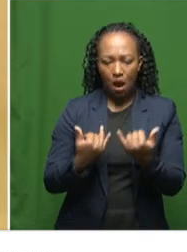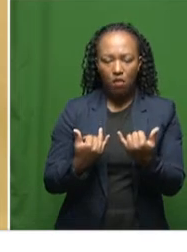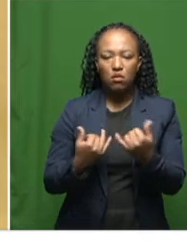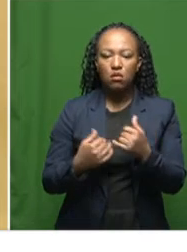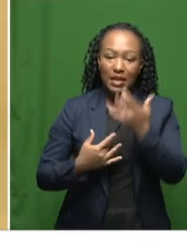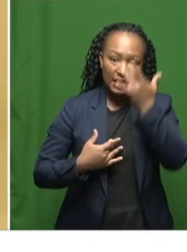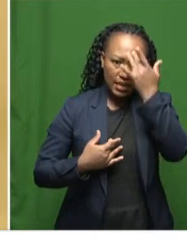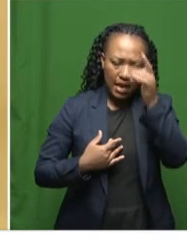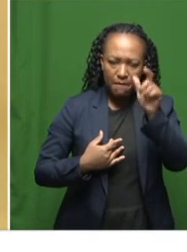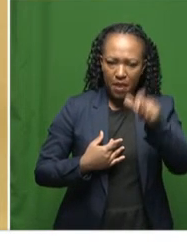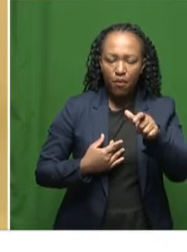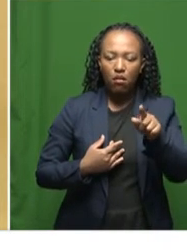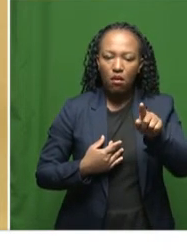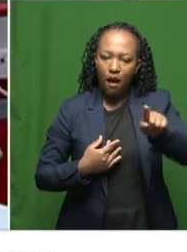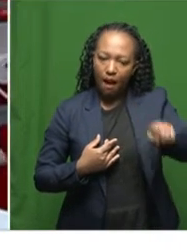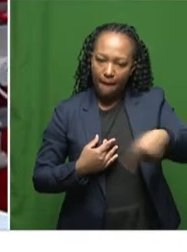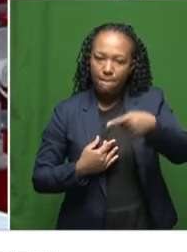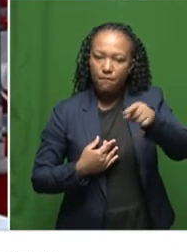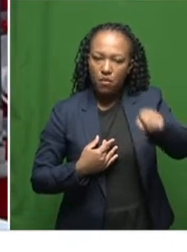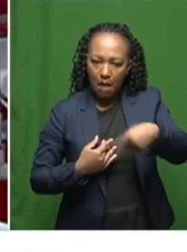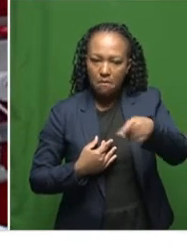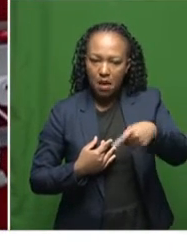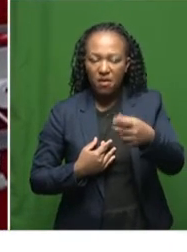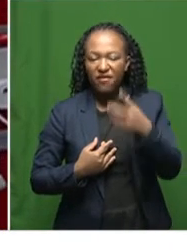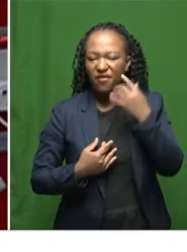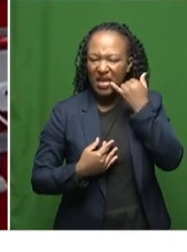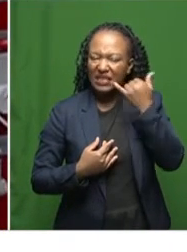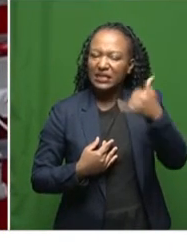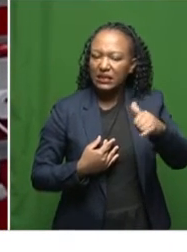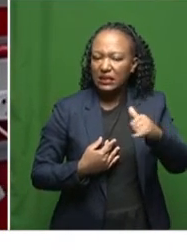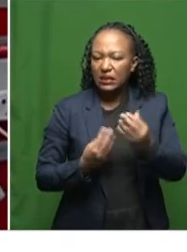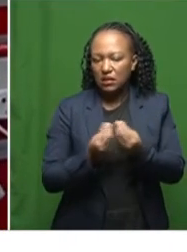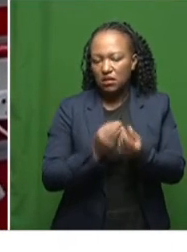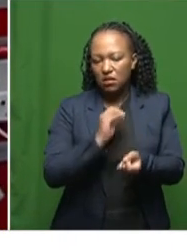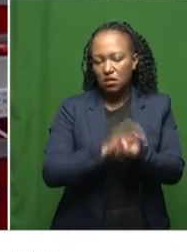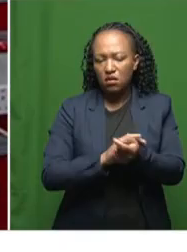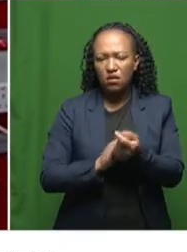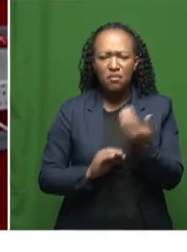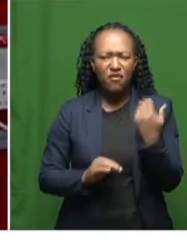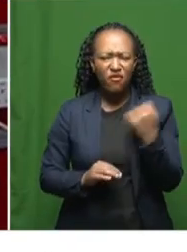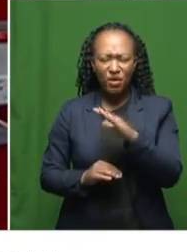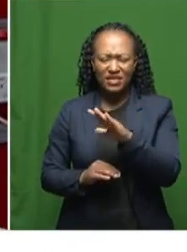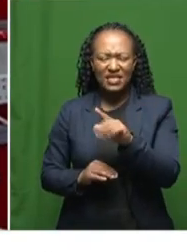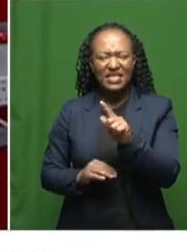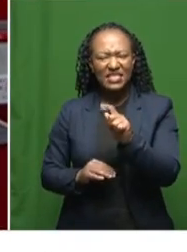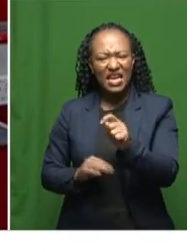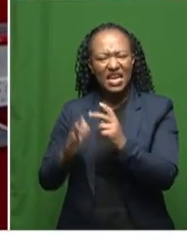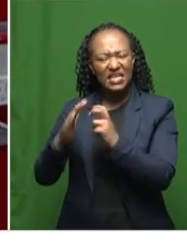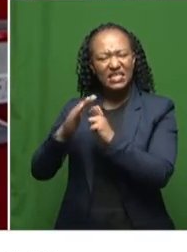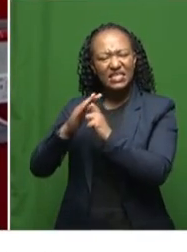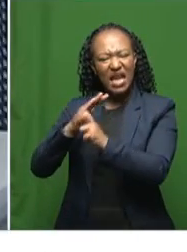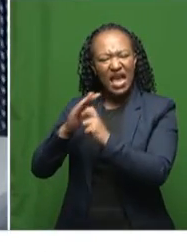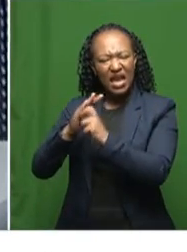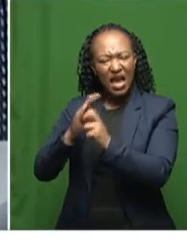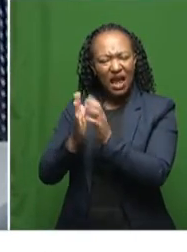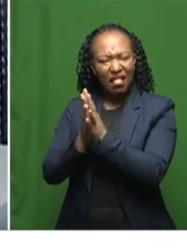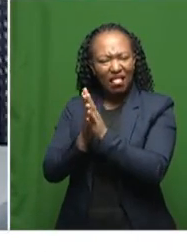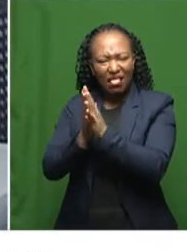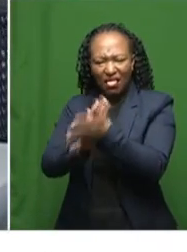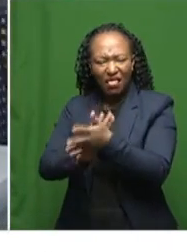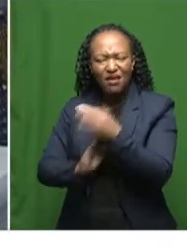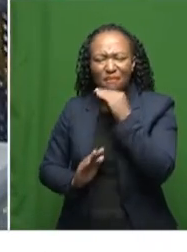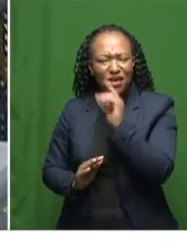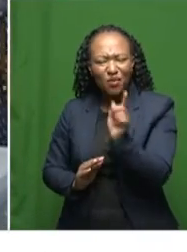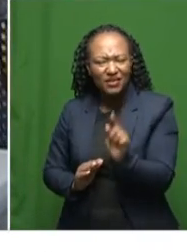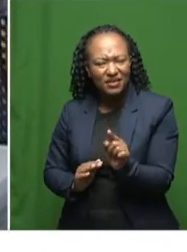casualty. So, Mr. Dakela, when you say that a CT scanner was vandalized, what do you mean by that? So